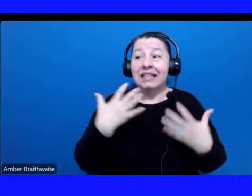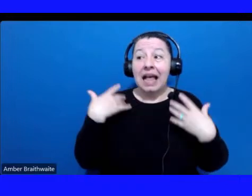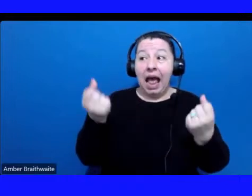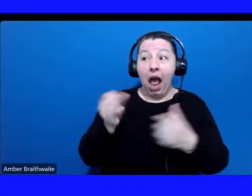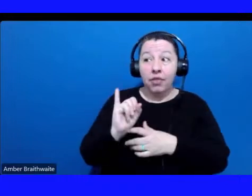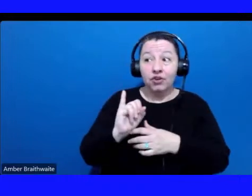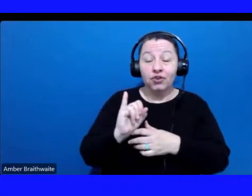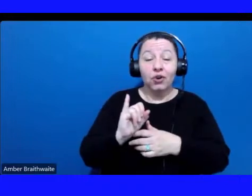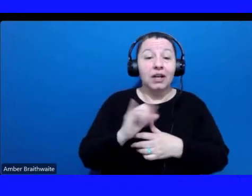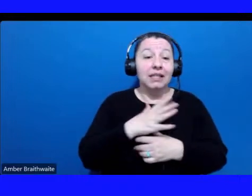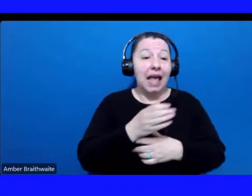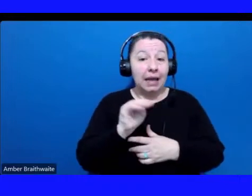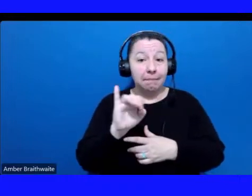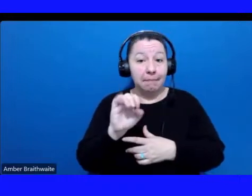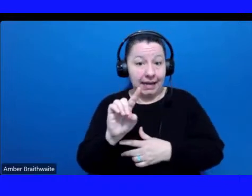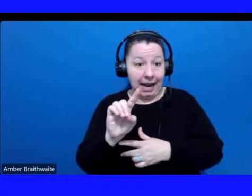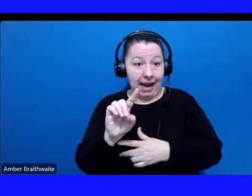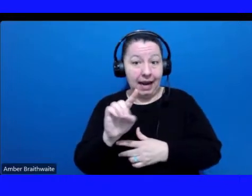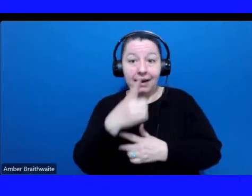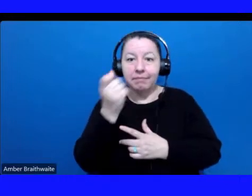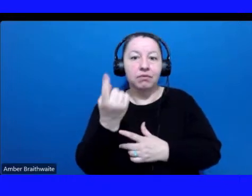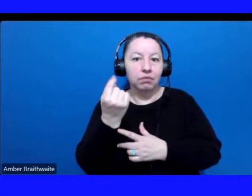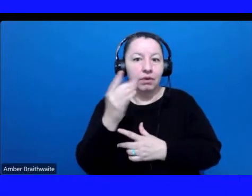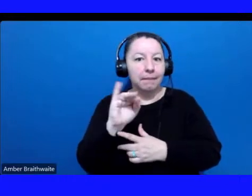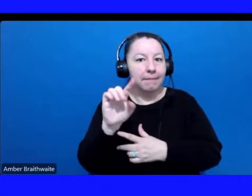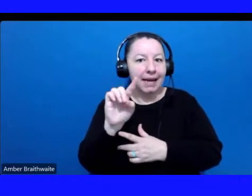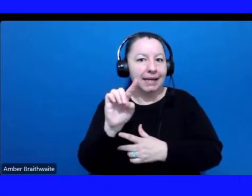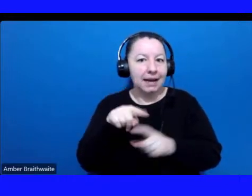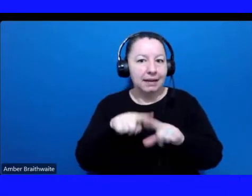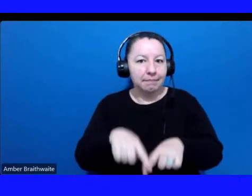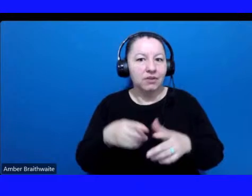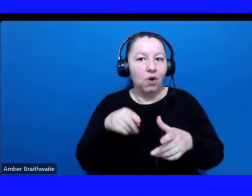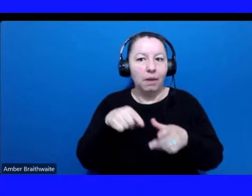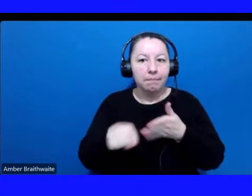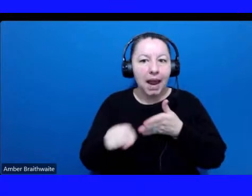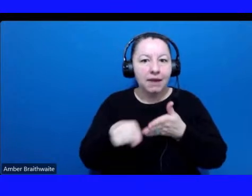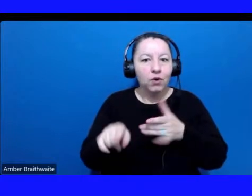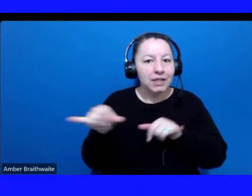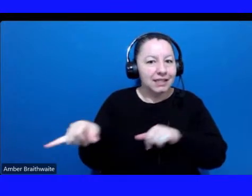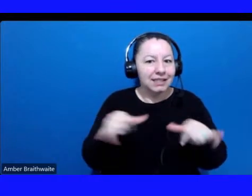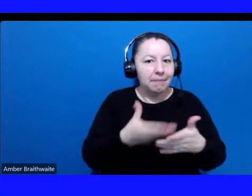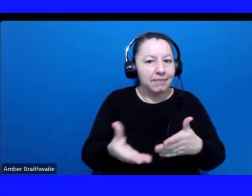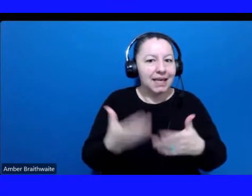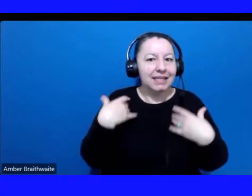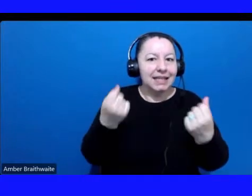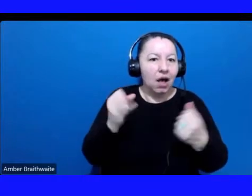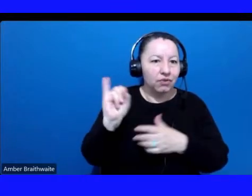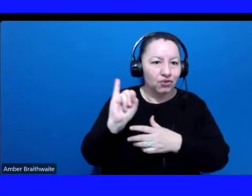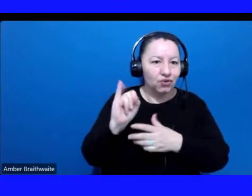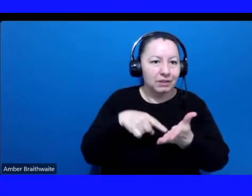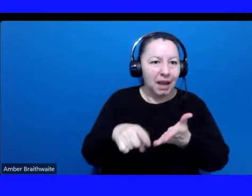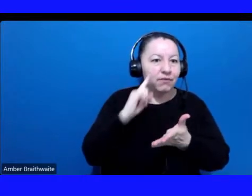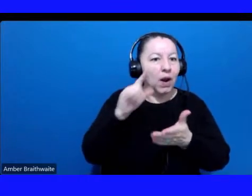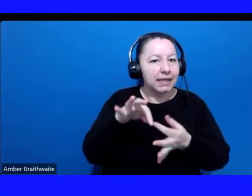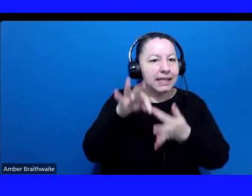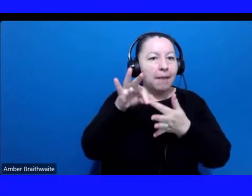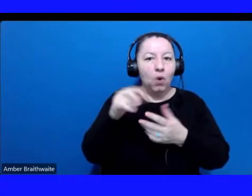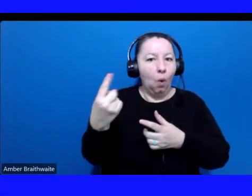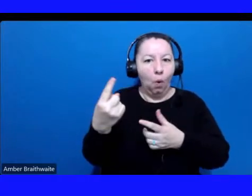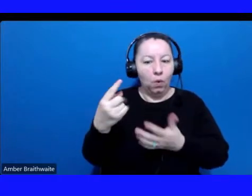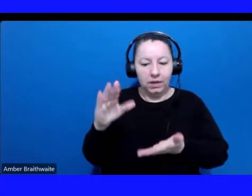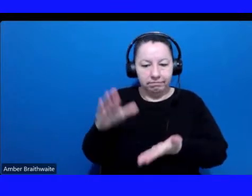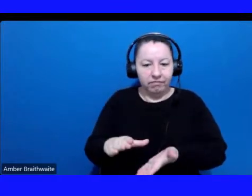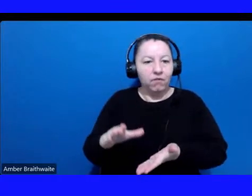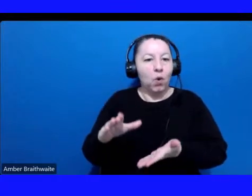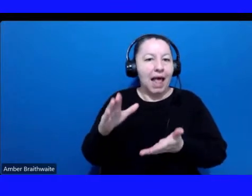to somebody about, stress reduction or, increasing their exercise